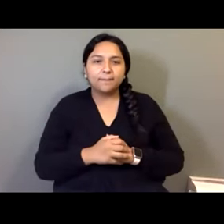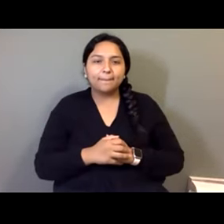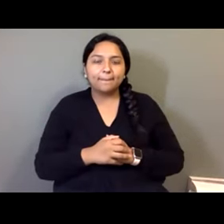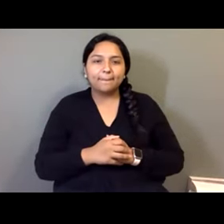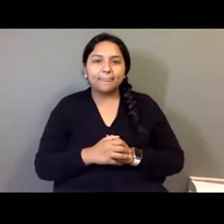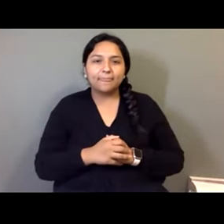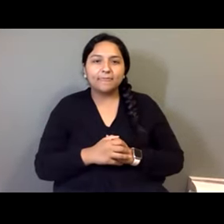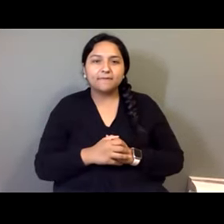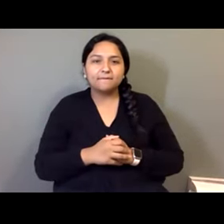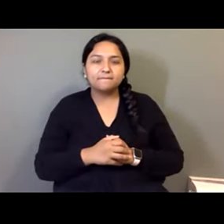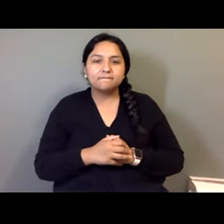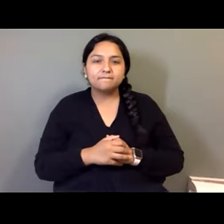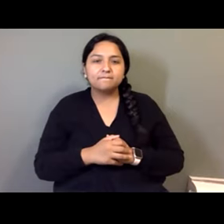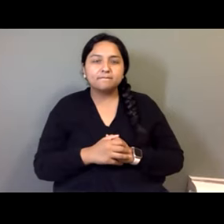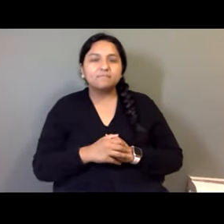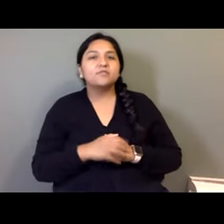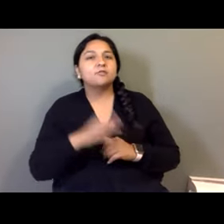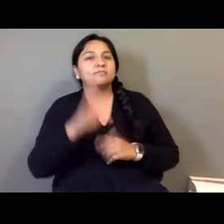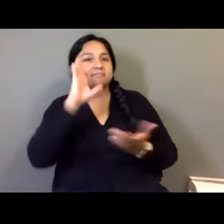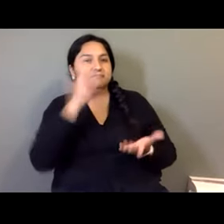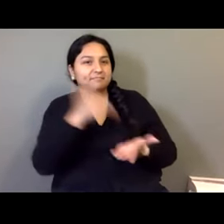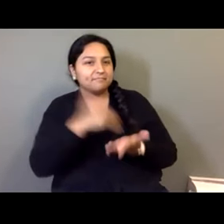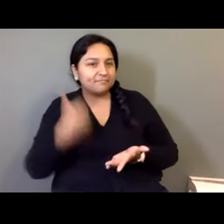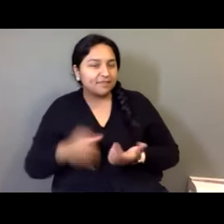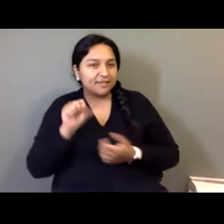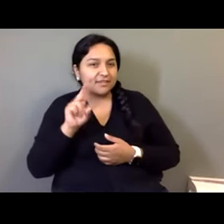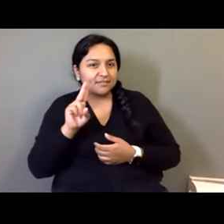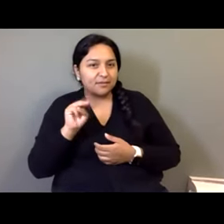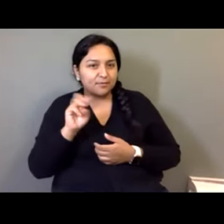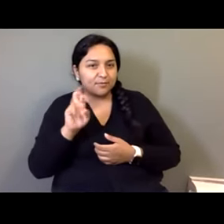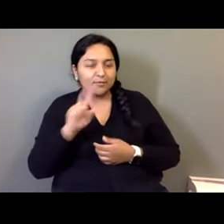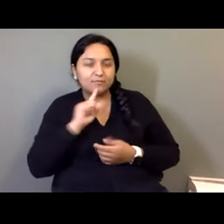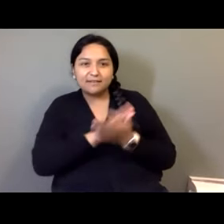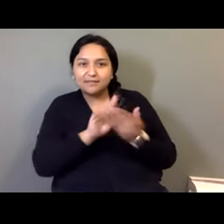Okay, so hi. Again, my name is Summer. It's so nice to meet you.